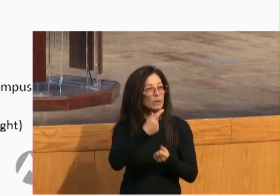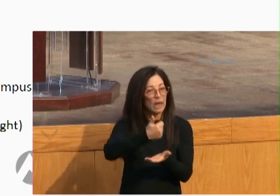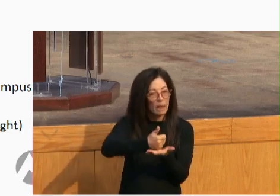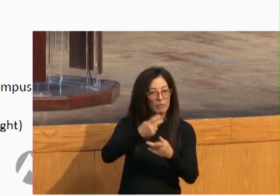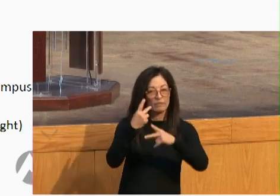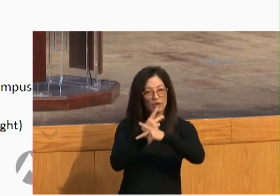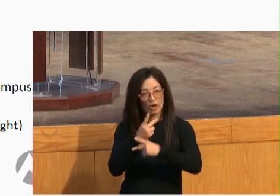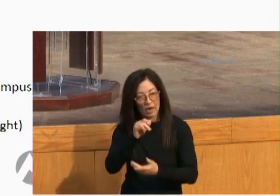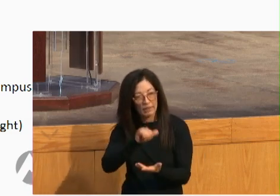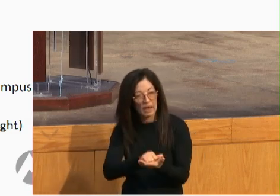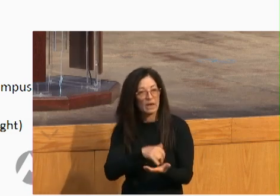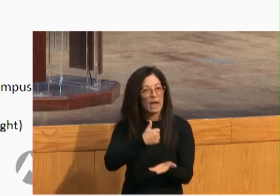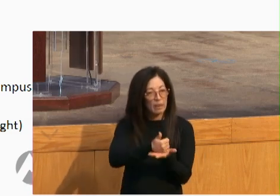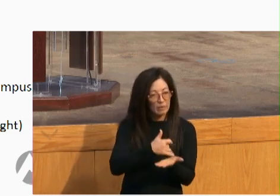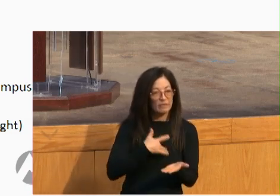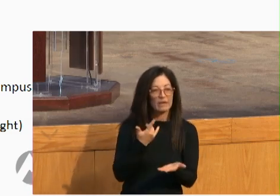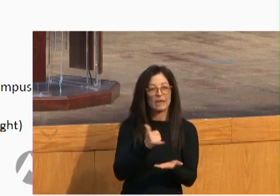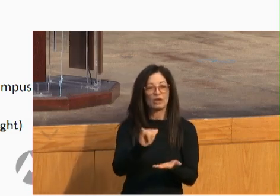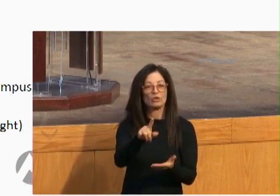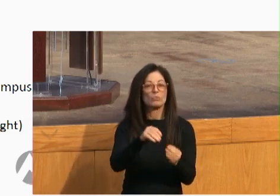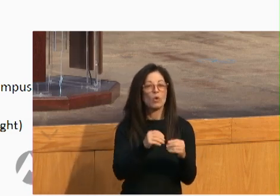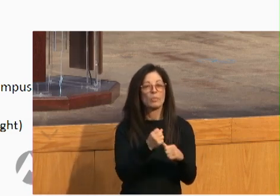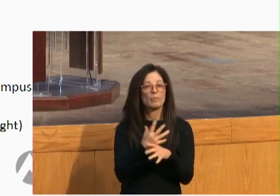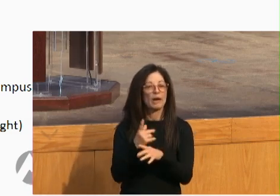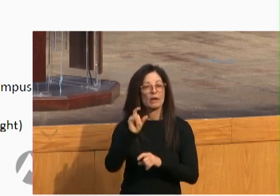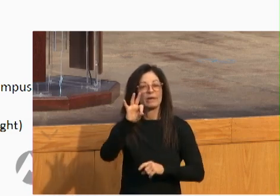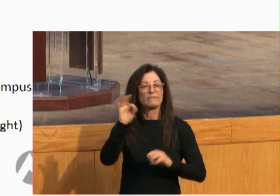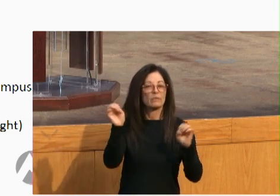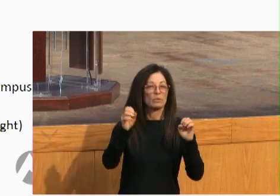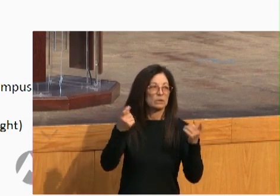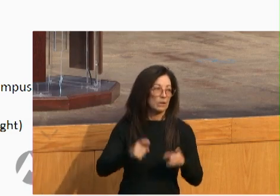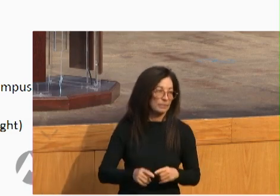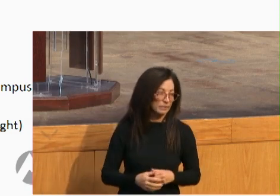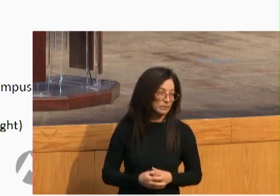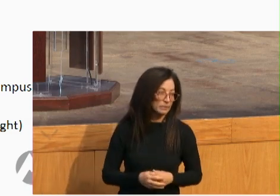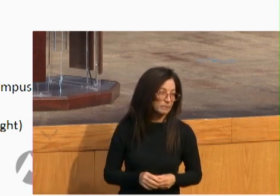stuff out, to help you feel like you're more prepared in case of an emergency.